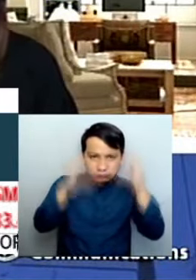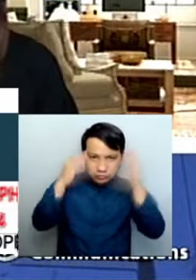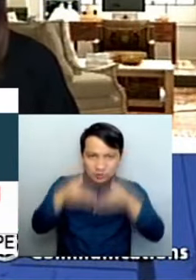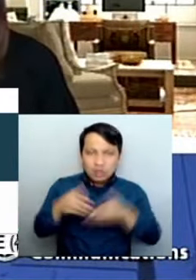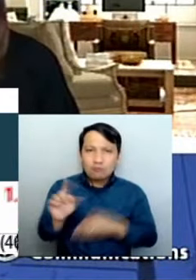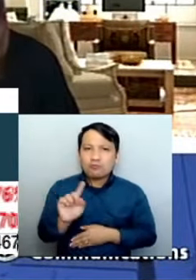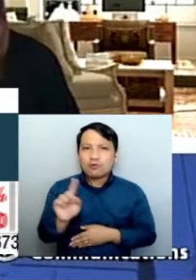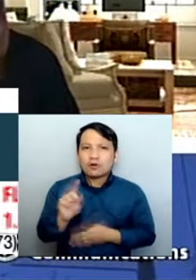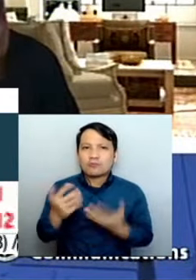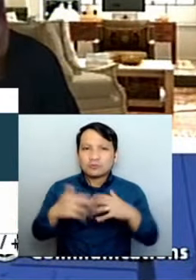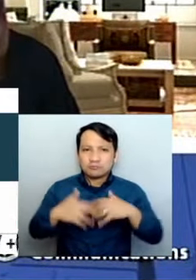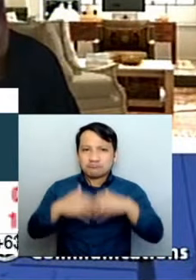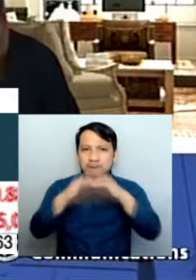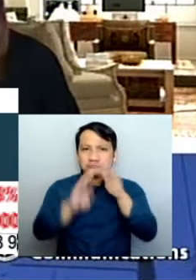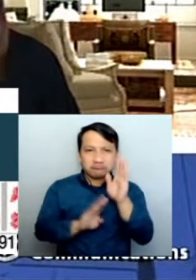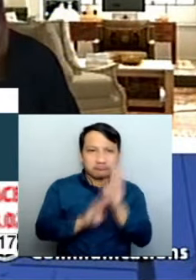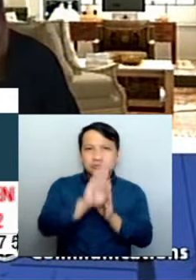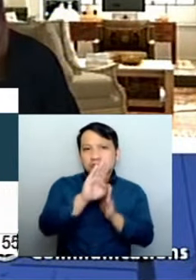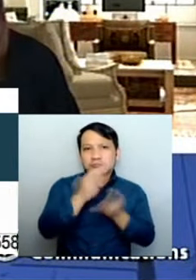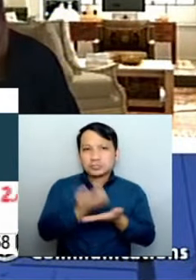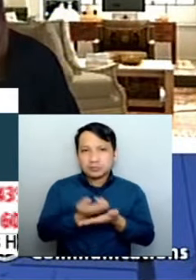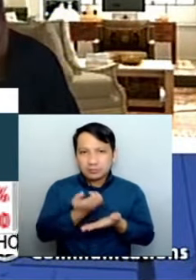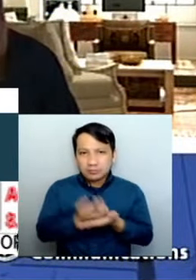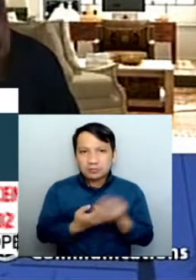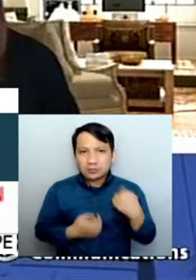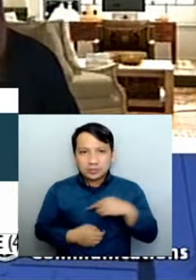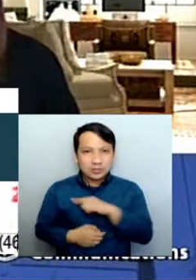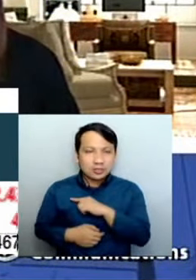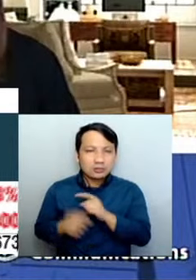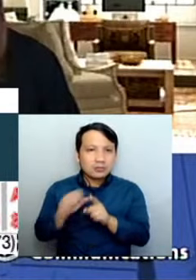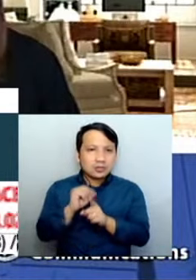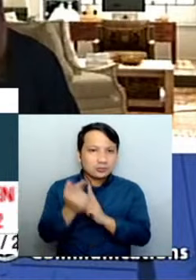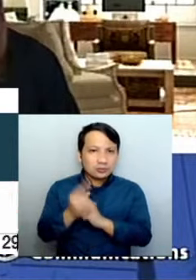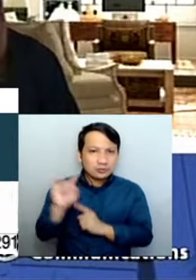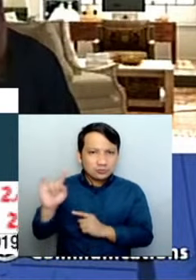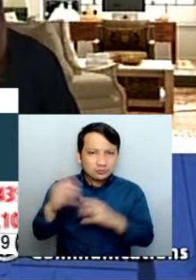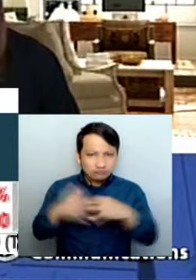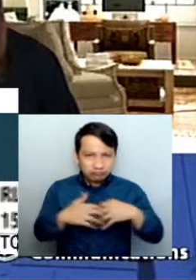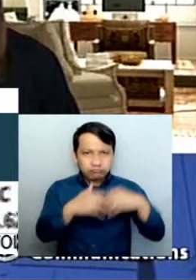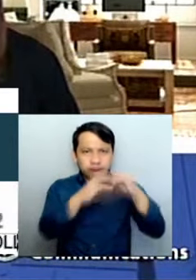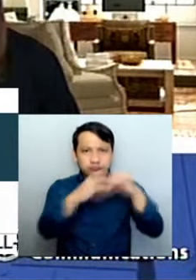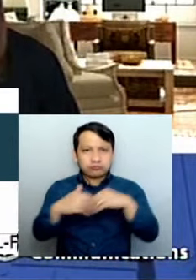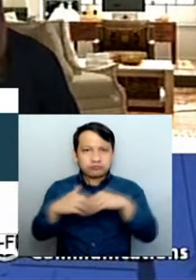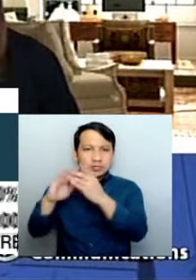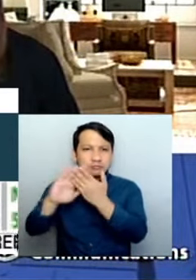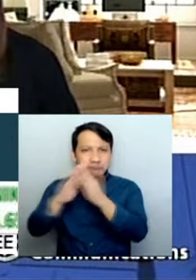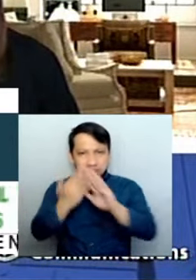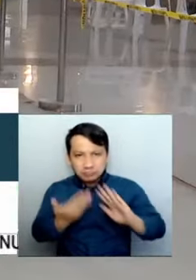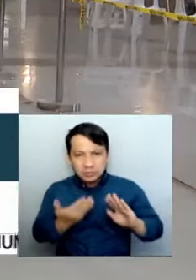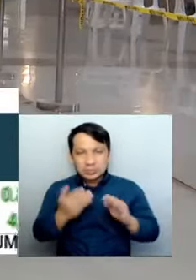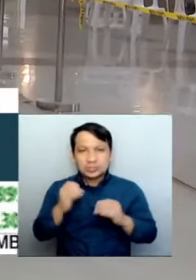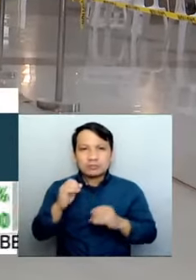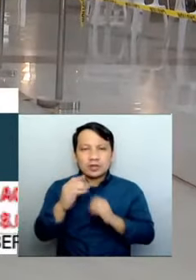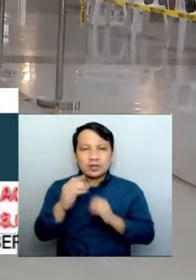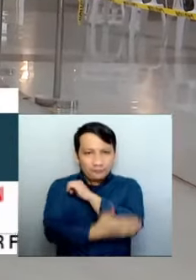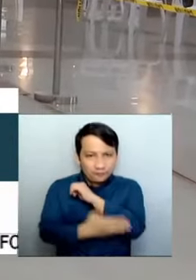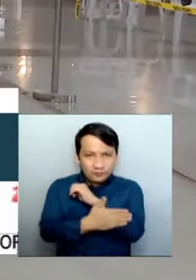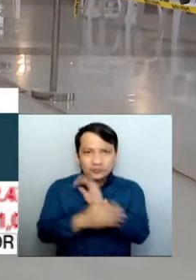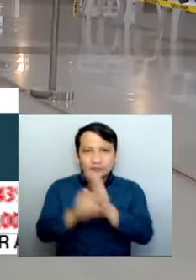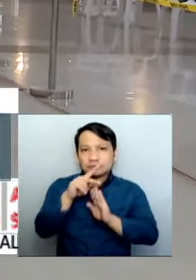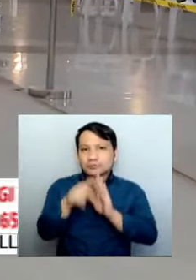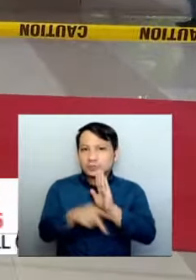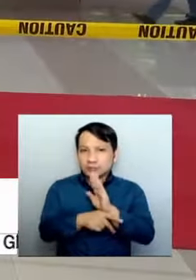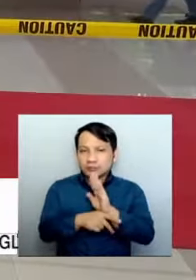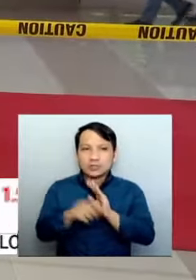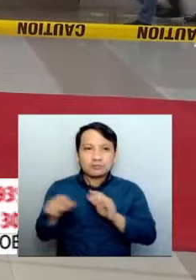sa pag-unlad ng bayan, dun sa ating mga social programs, infrastructure, peace and security, foreign policy. The House has been a hive